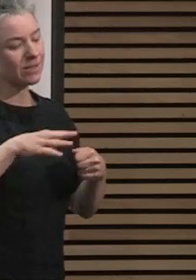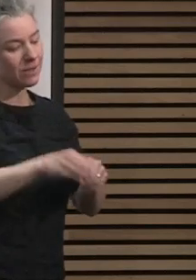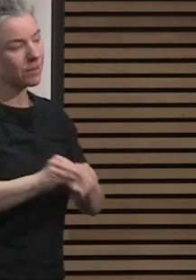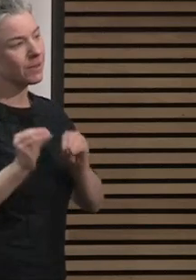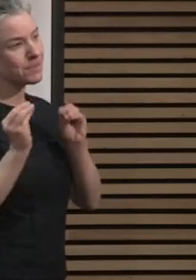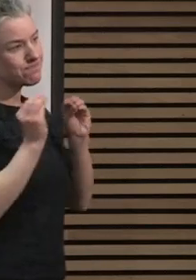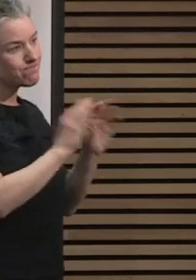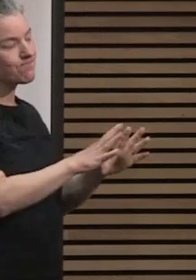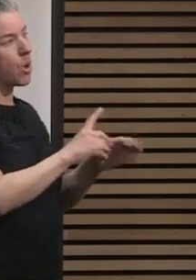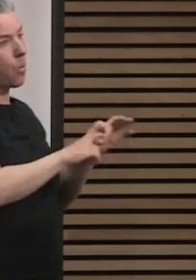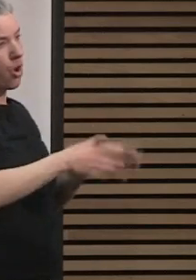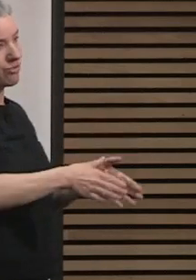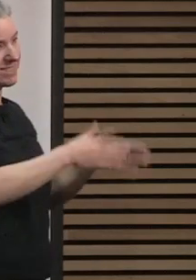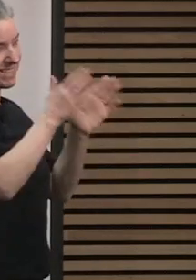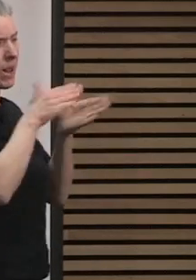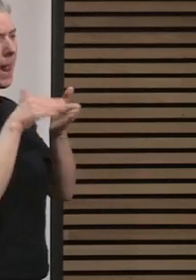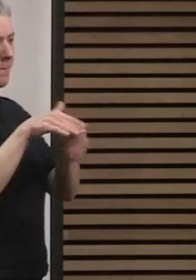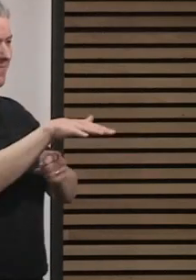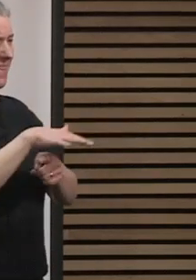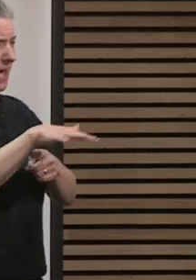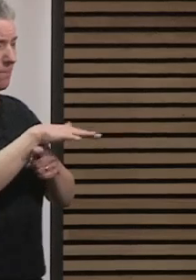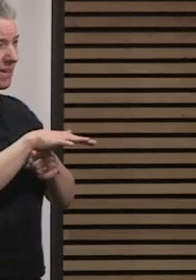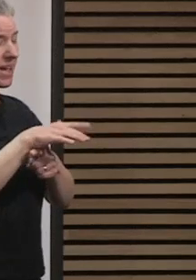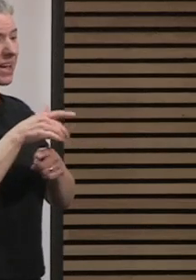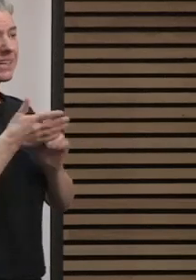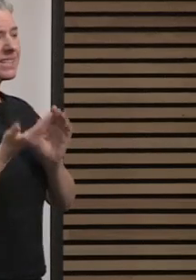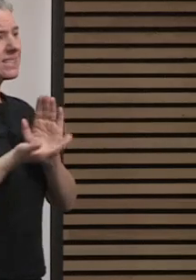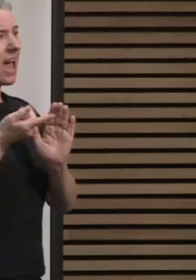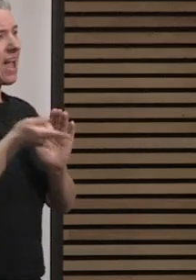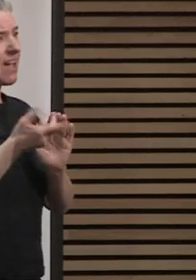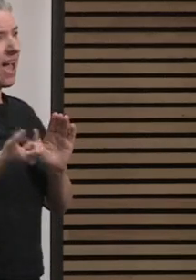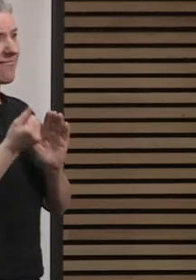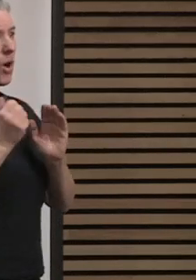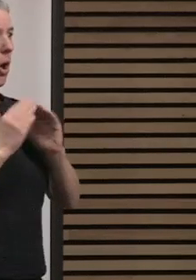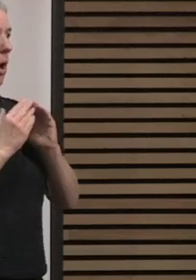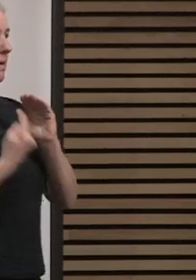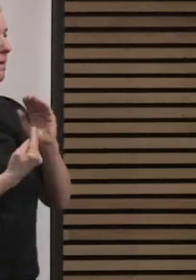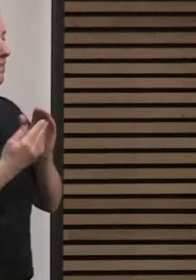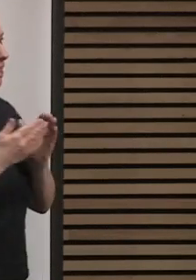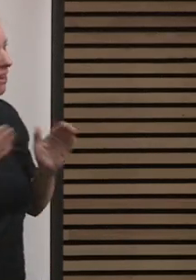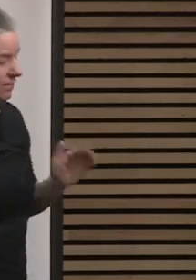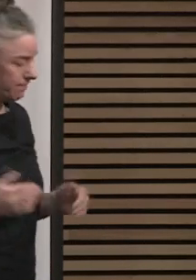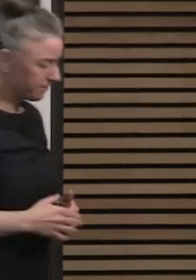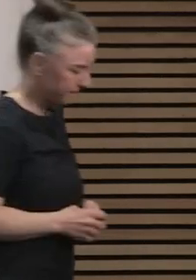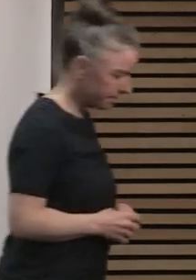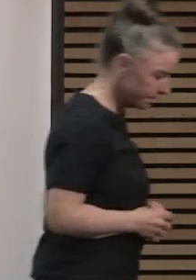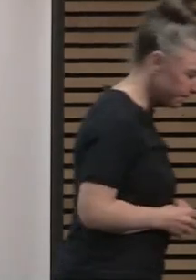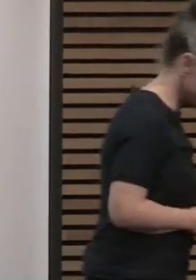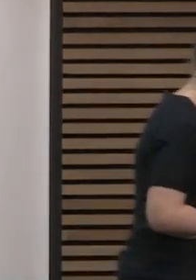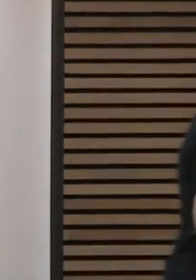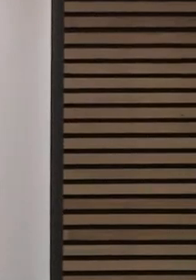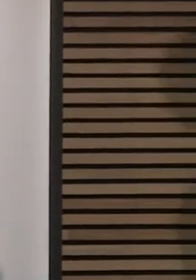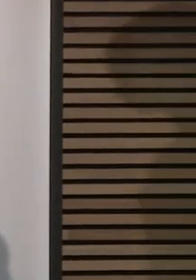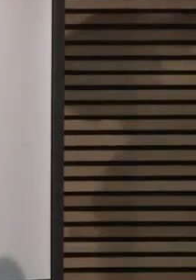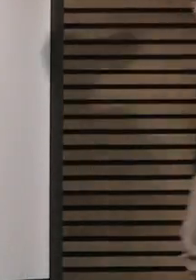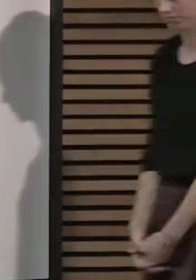quarantine situation for these families affected is so that they don't, that doesn't have to happen again. Prime Minister, how likely, thank you. How